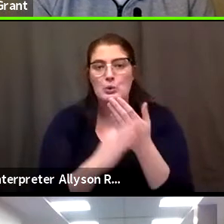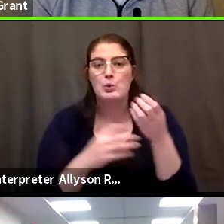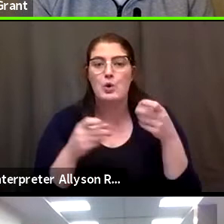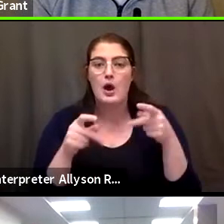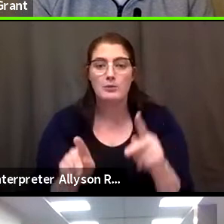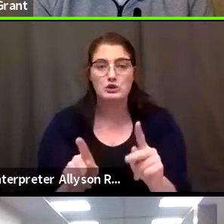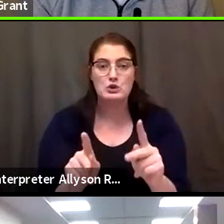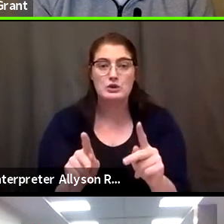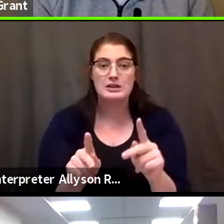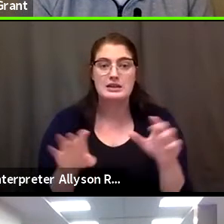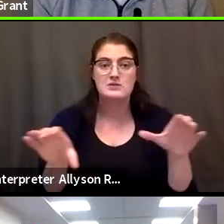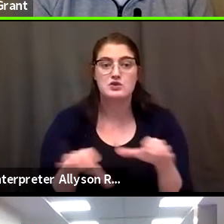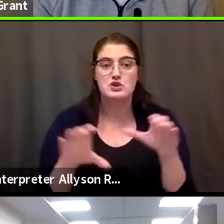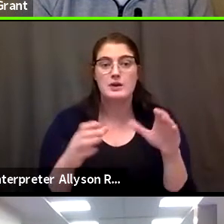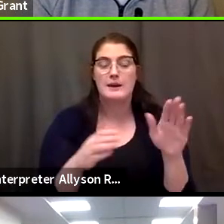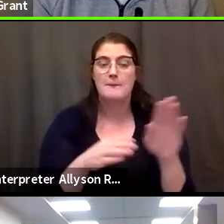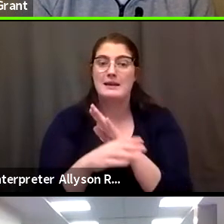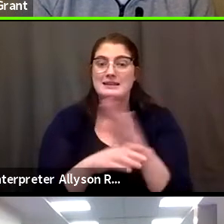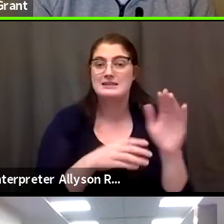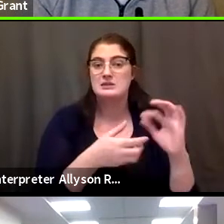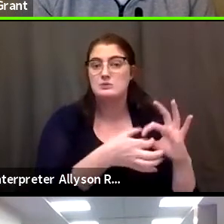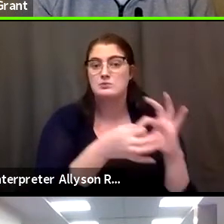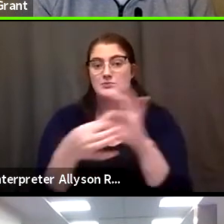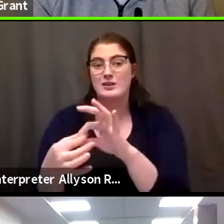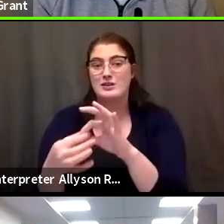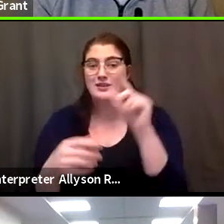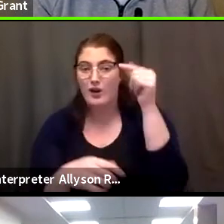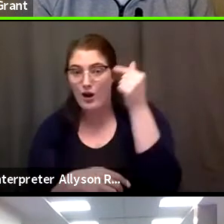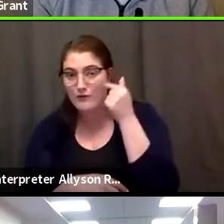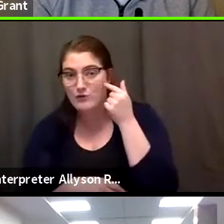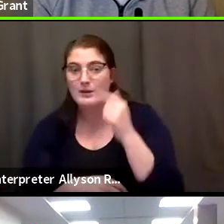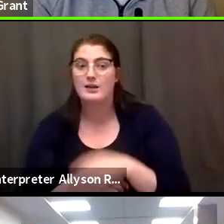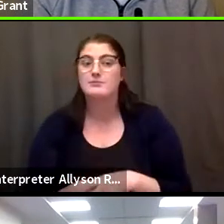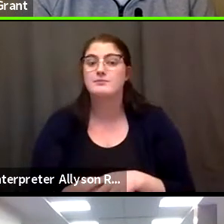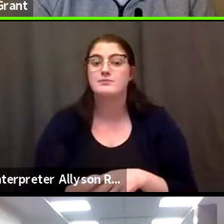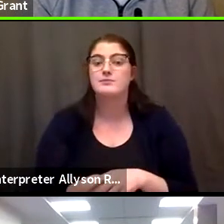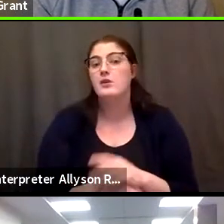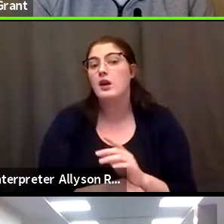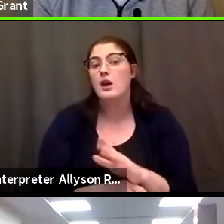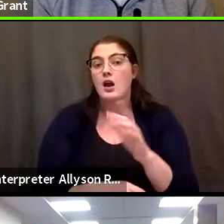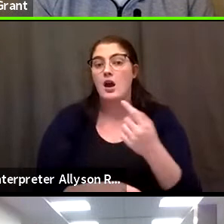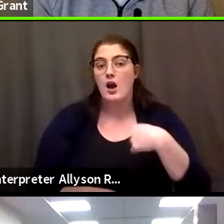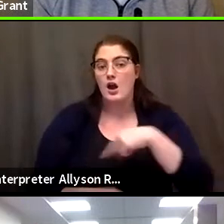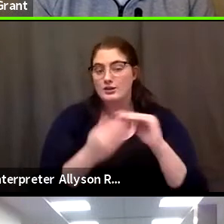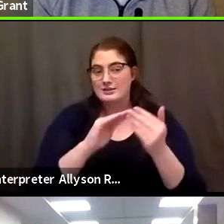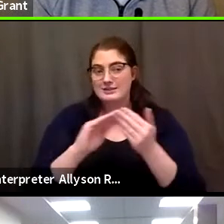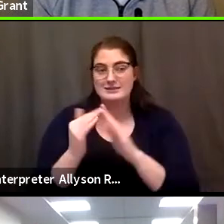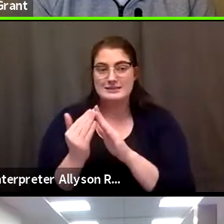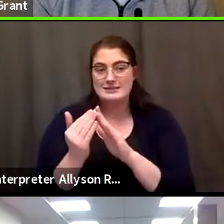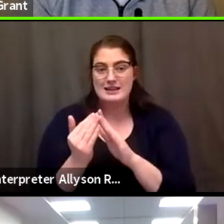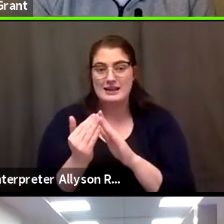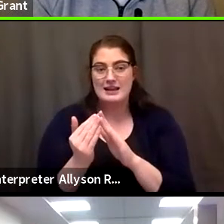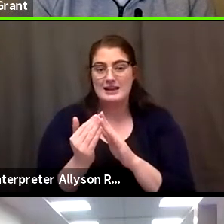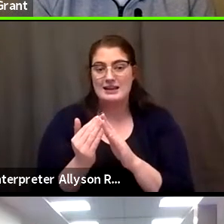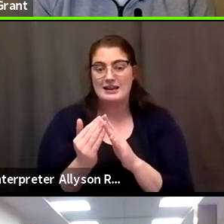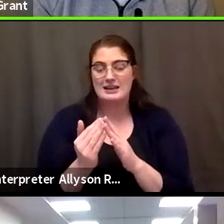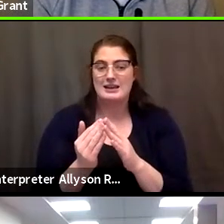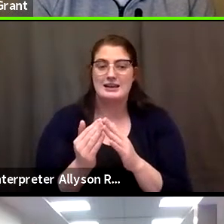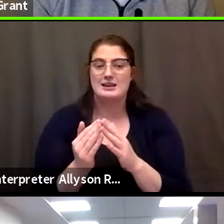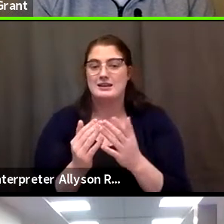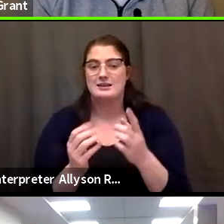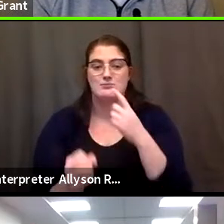for doing business with the government. The government, our city is committed to a spending goal